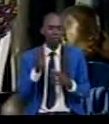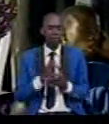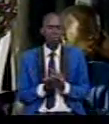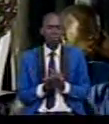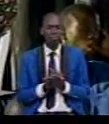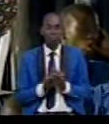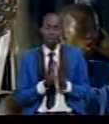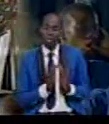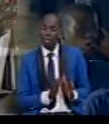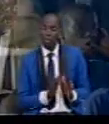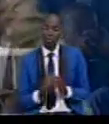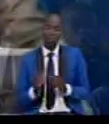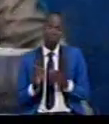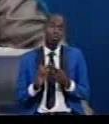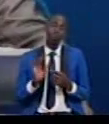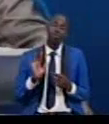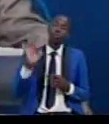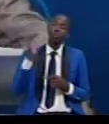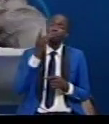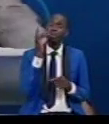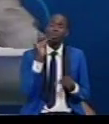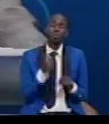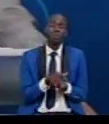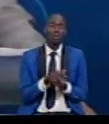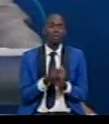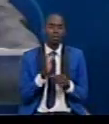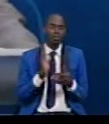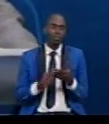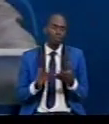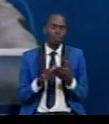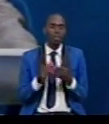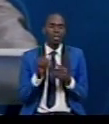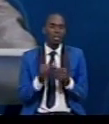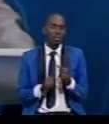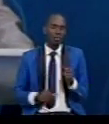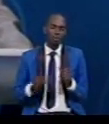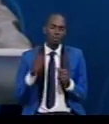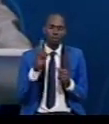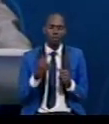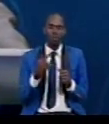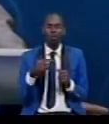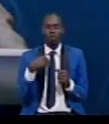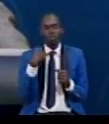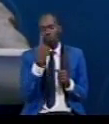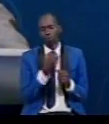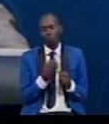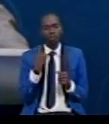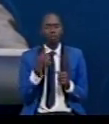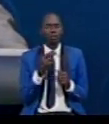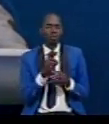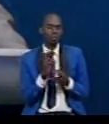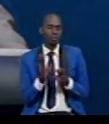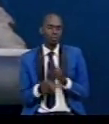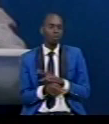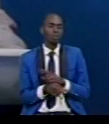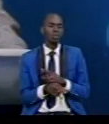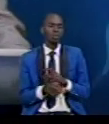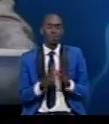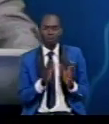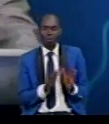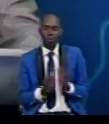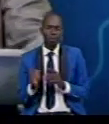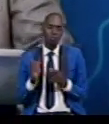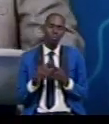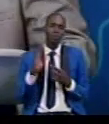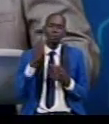to your promise, forgive everyone who repents according to your promise,